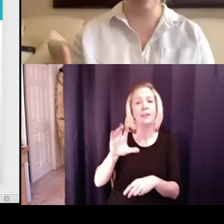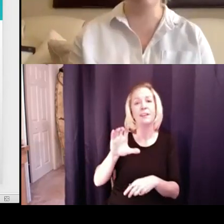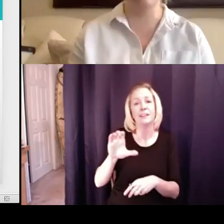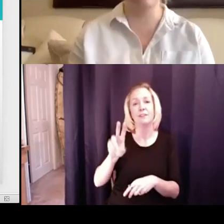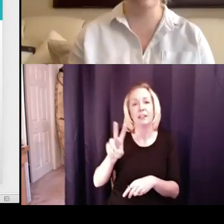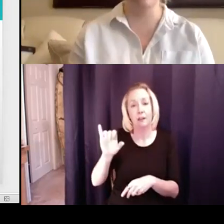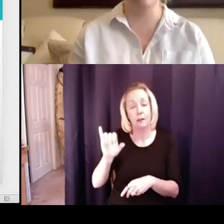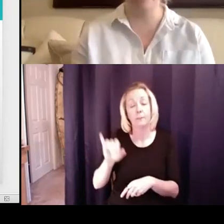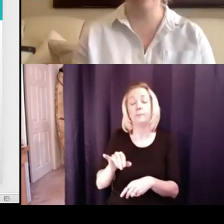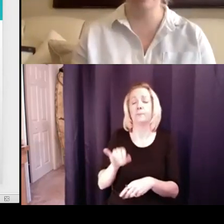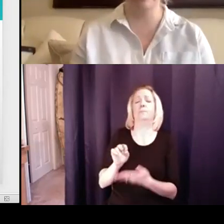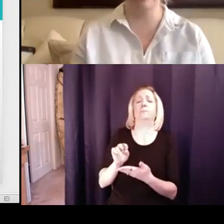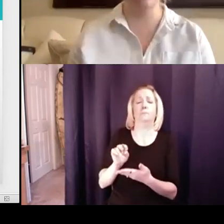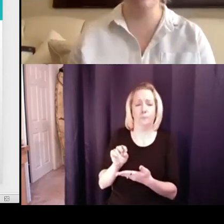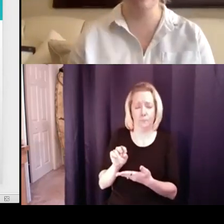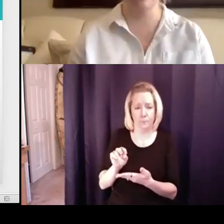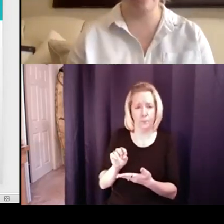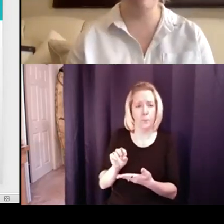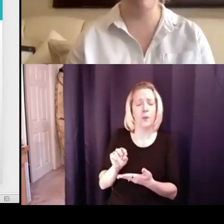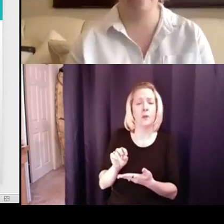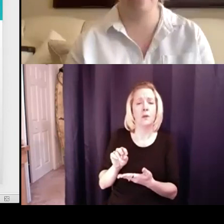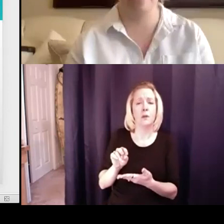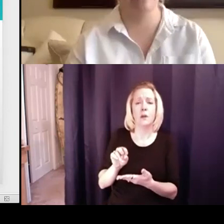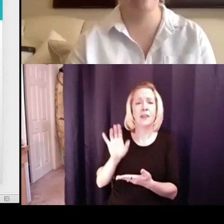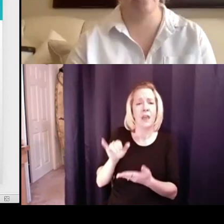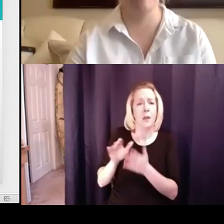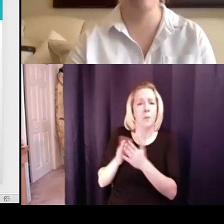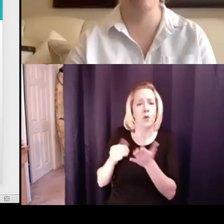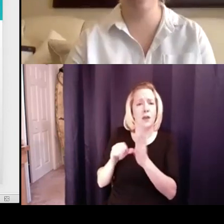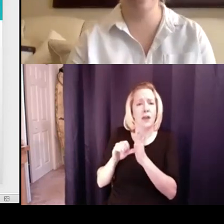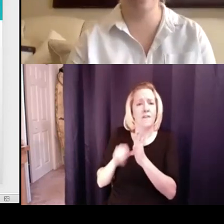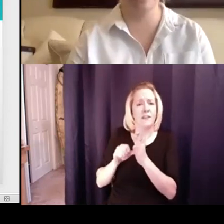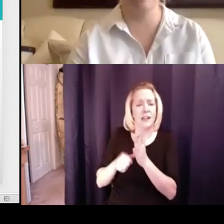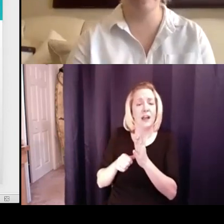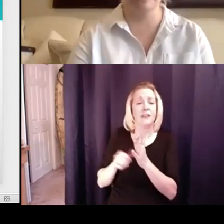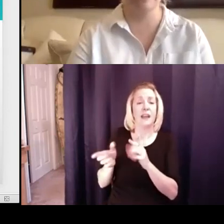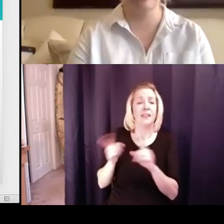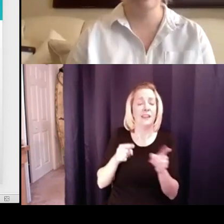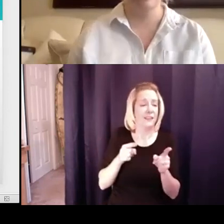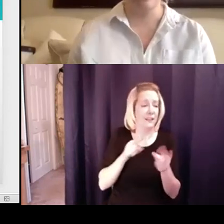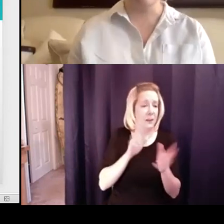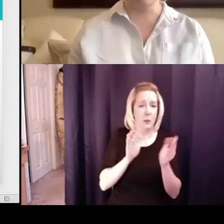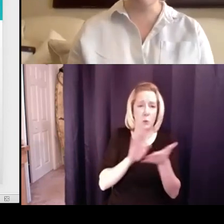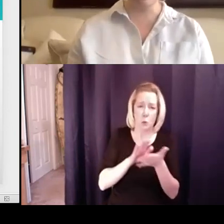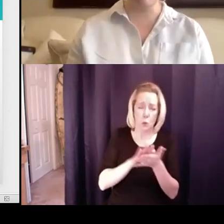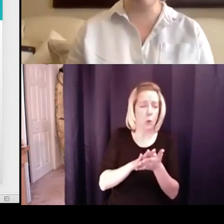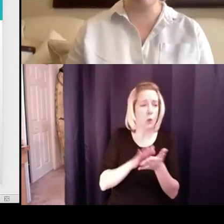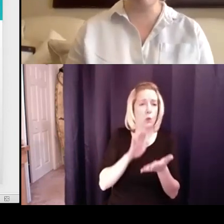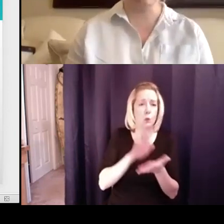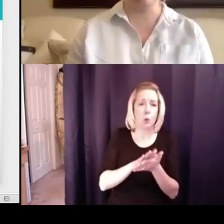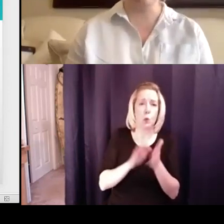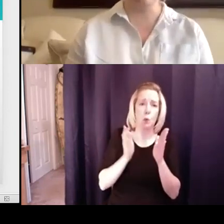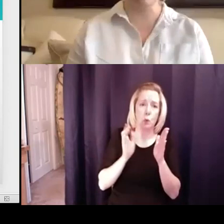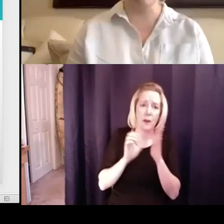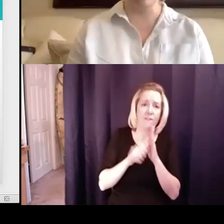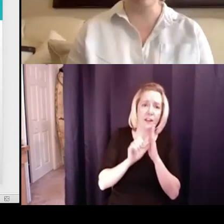into practice that I was a little bit frustrated was the emphasis on sight word instruction, because I know as a speech therapist